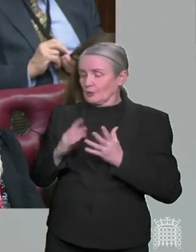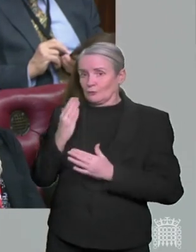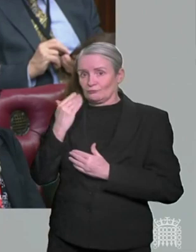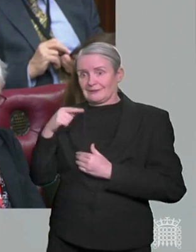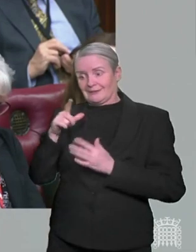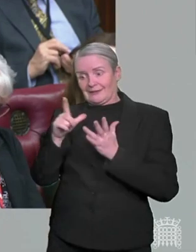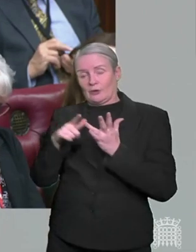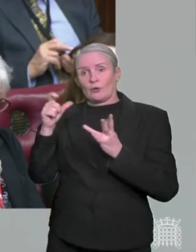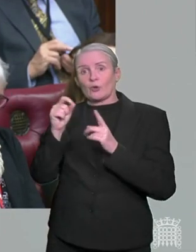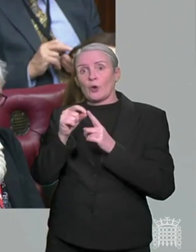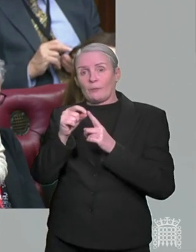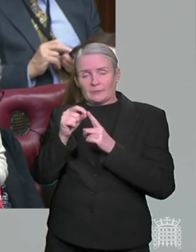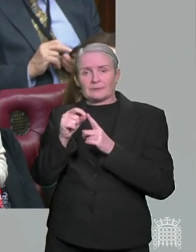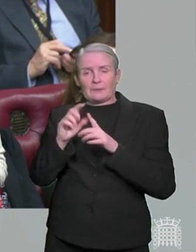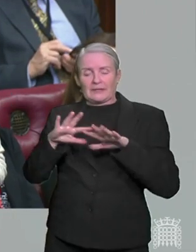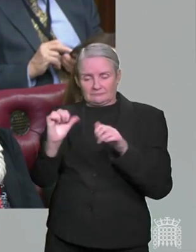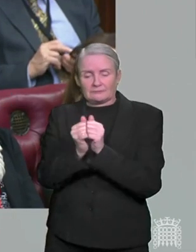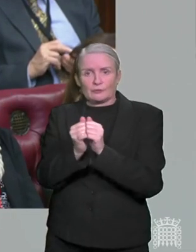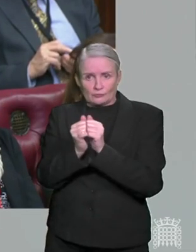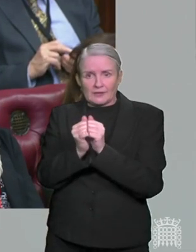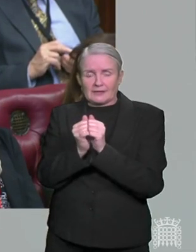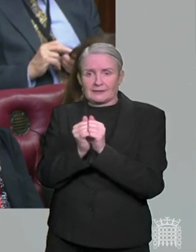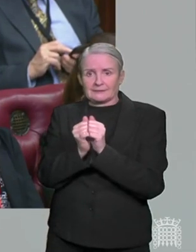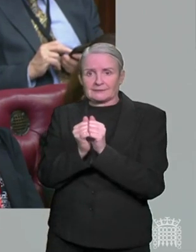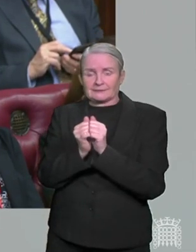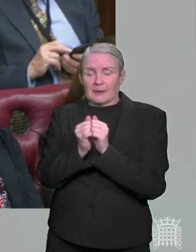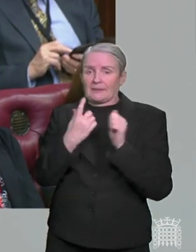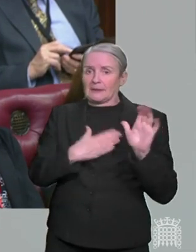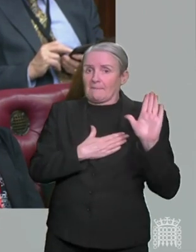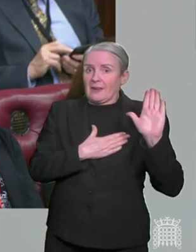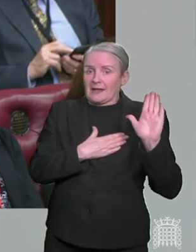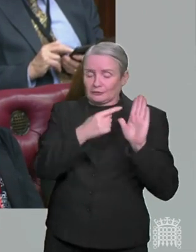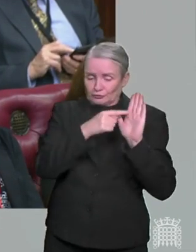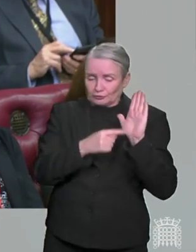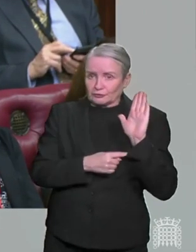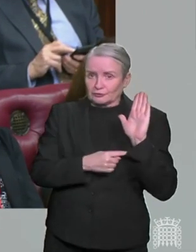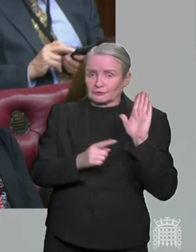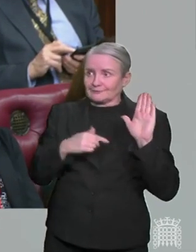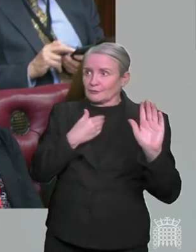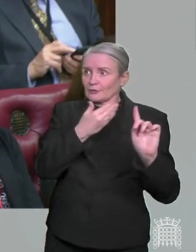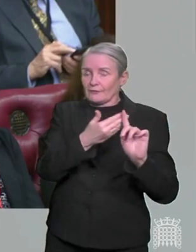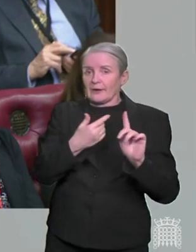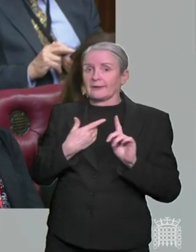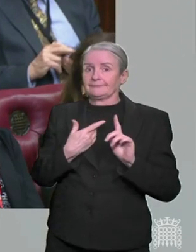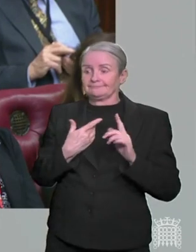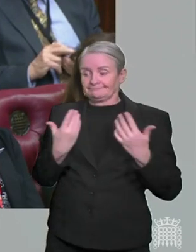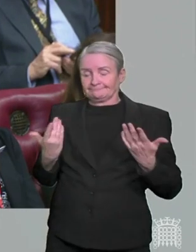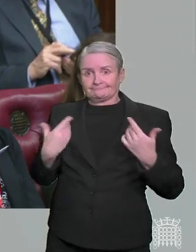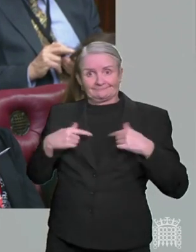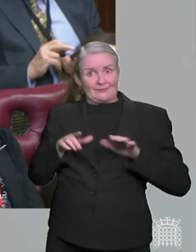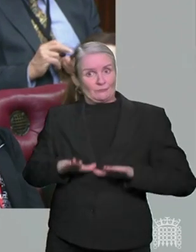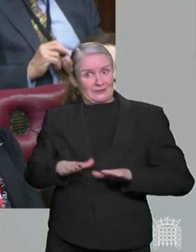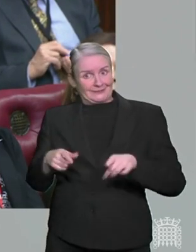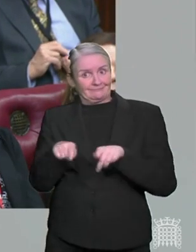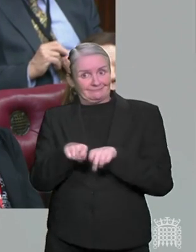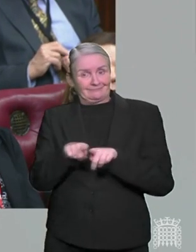COP, does he agree that what's been pledged so far, including, I'm afraid, by the United Kingdom, is